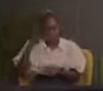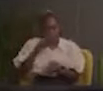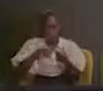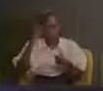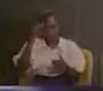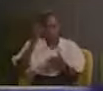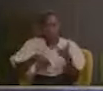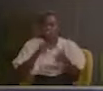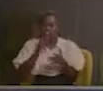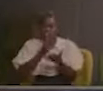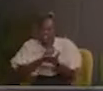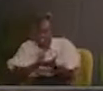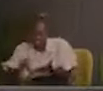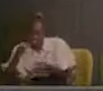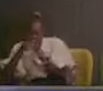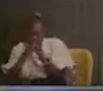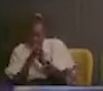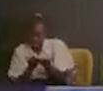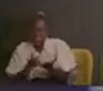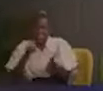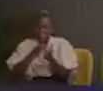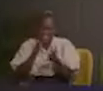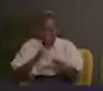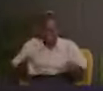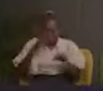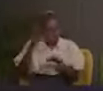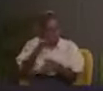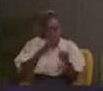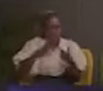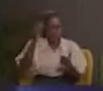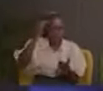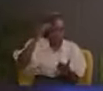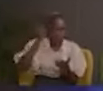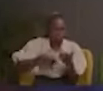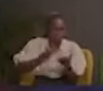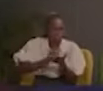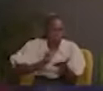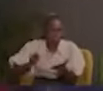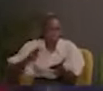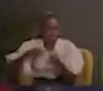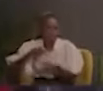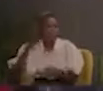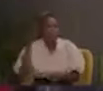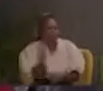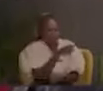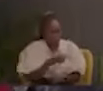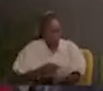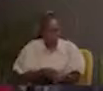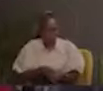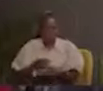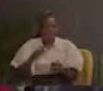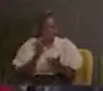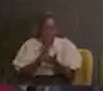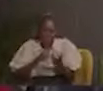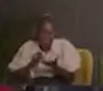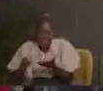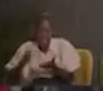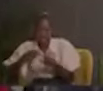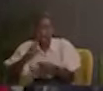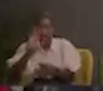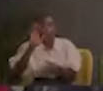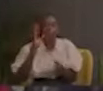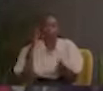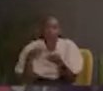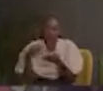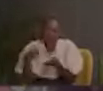written. It is important for you to know what is written concerning you, concerning your finances, concerning